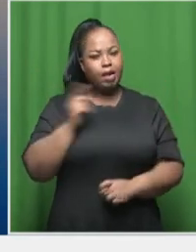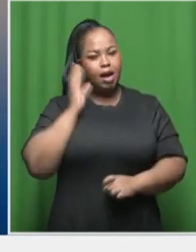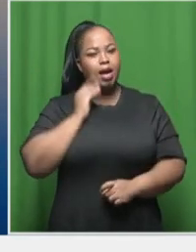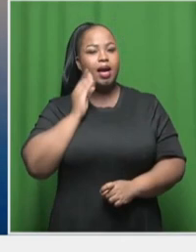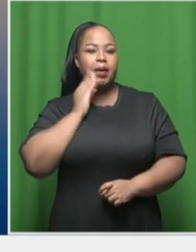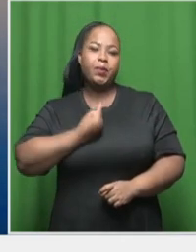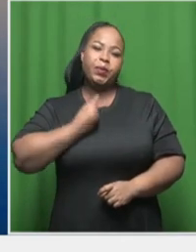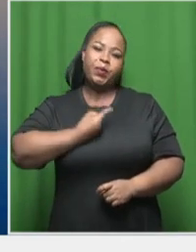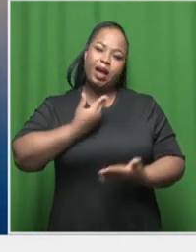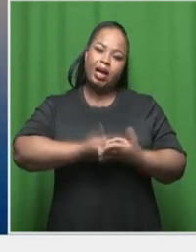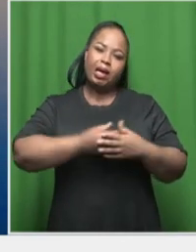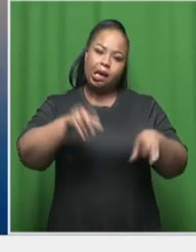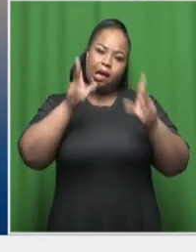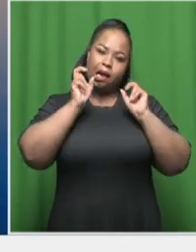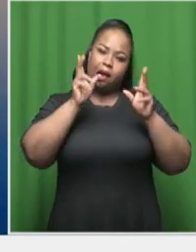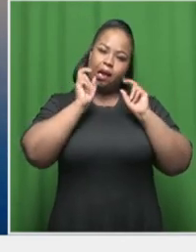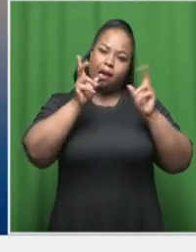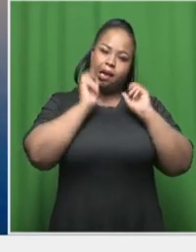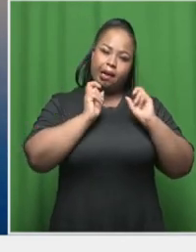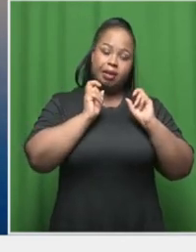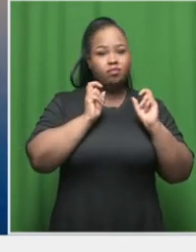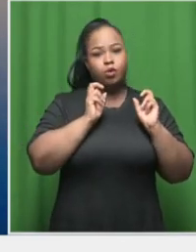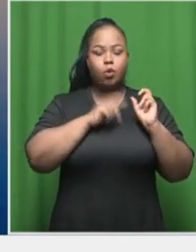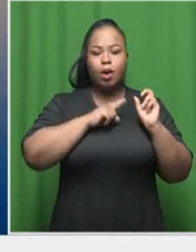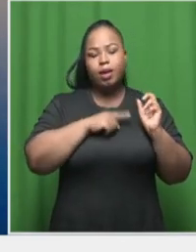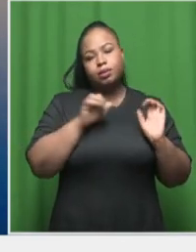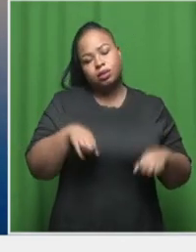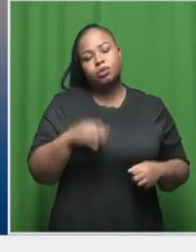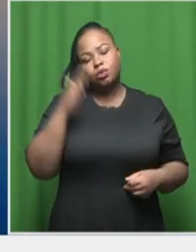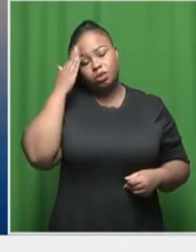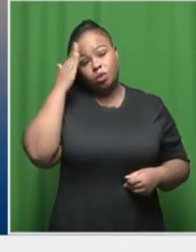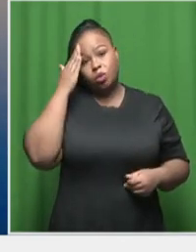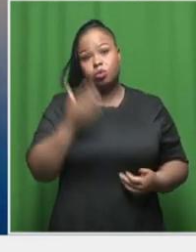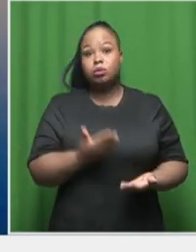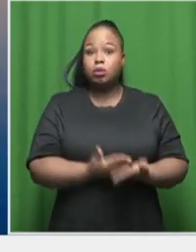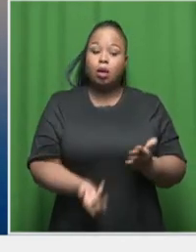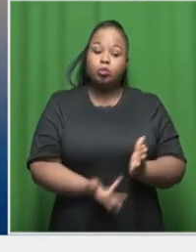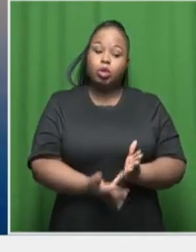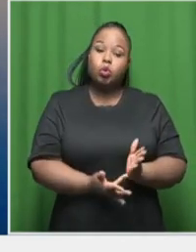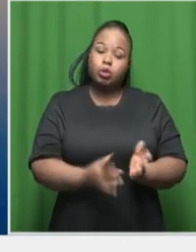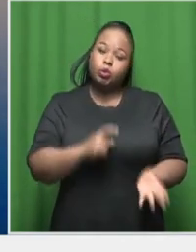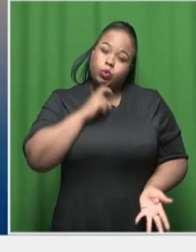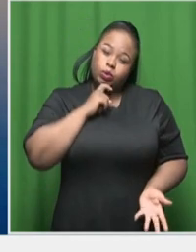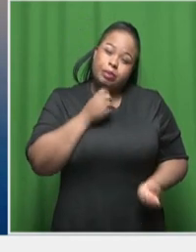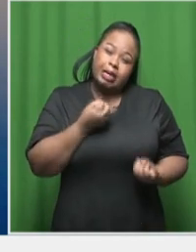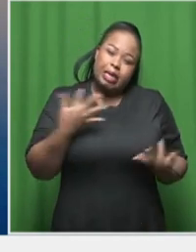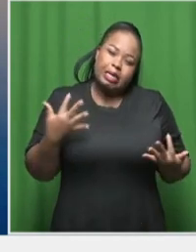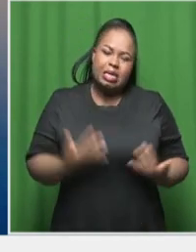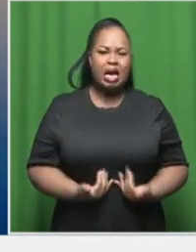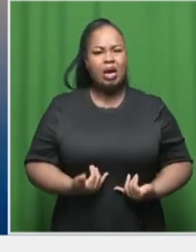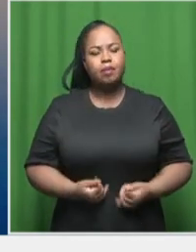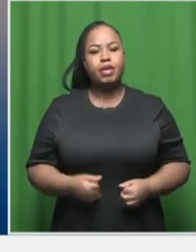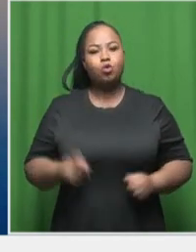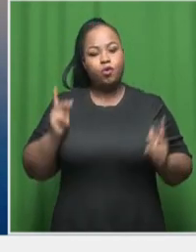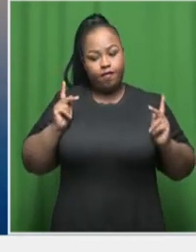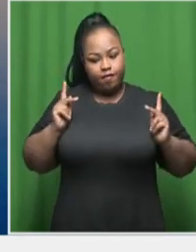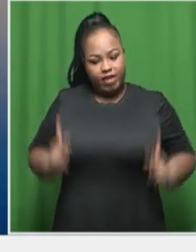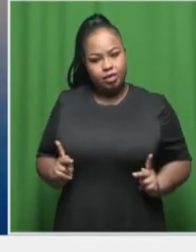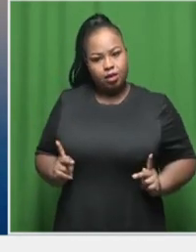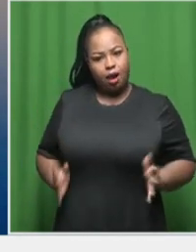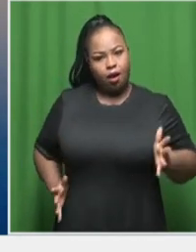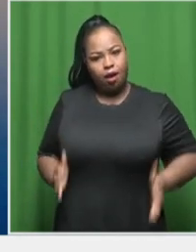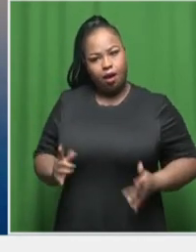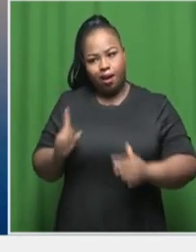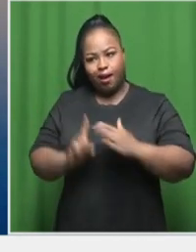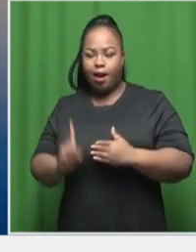themselves, because even though things could be very digital, it would take away the experience of being there and enjoying the